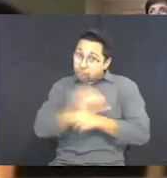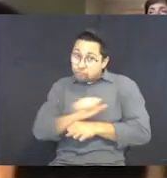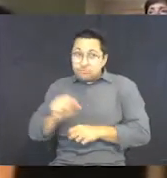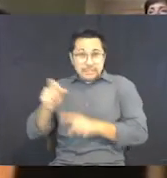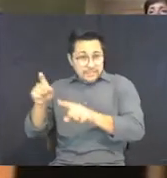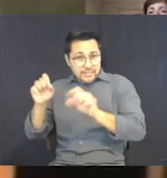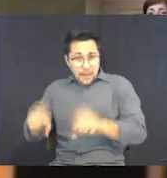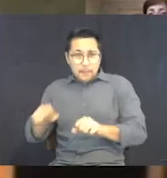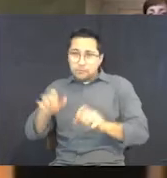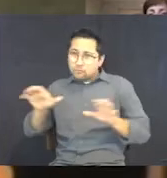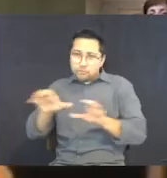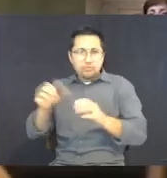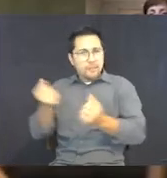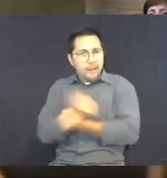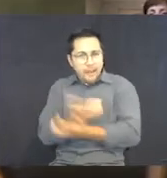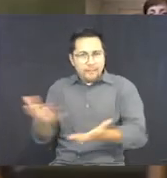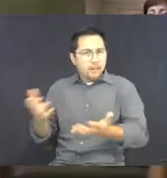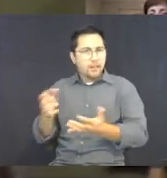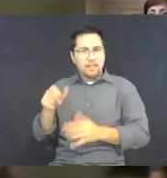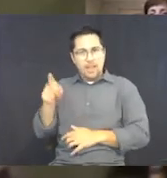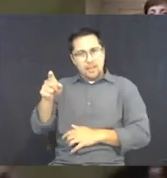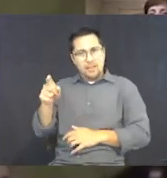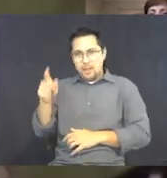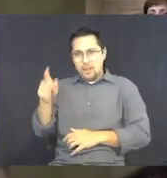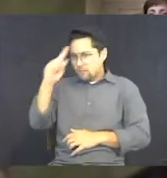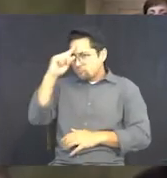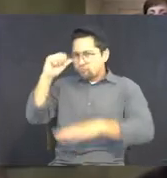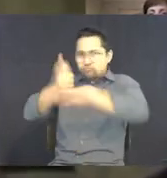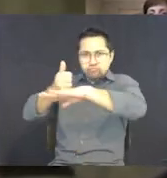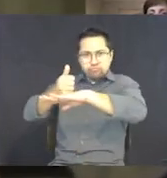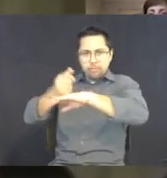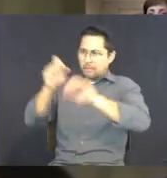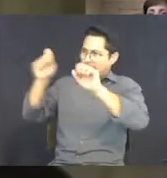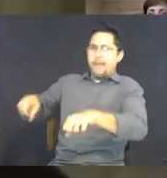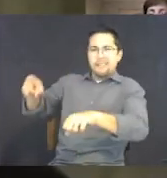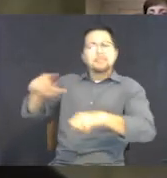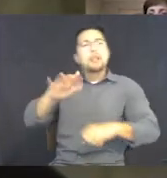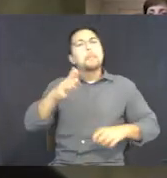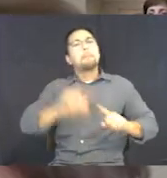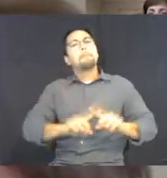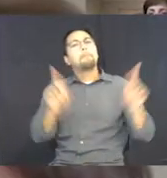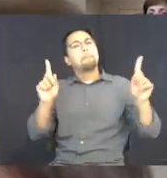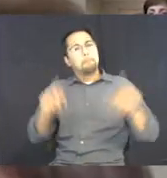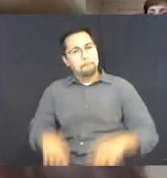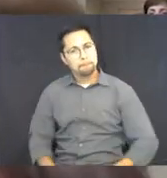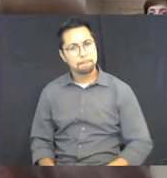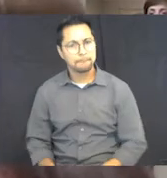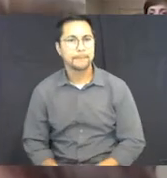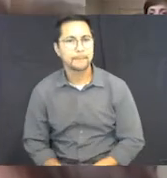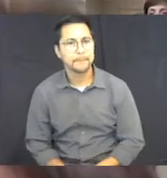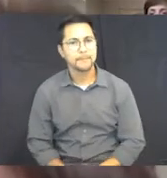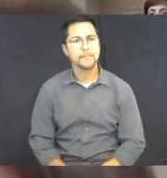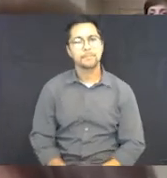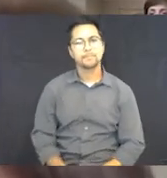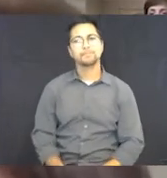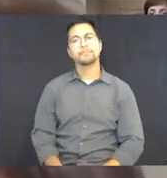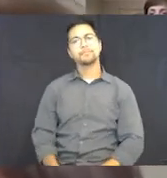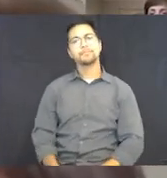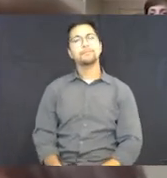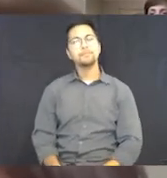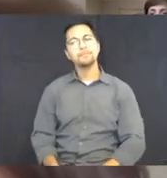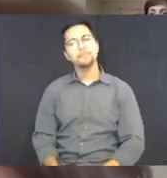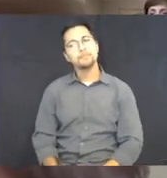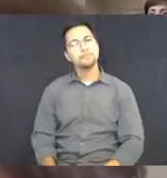When he graduated, of course, the expectation was that he would have his own place. And I was scared. I didn't know how